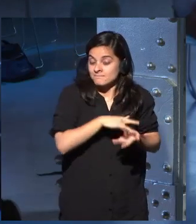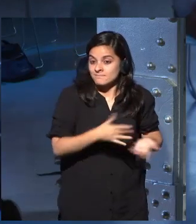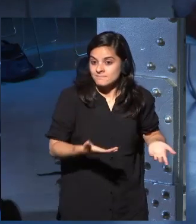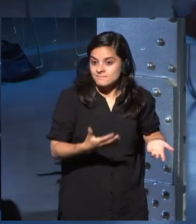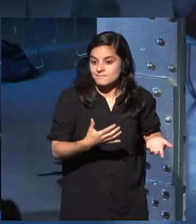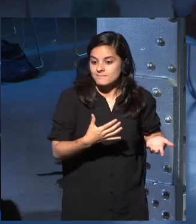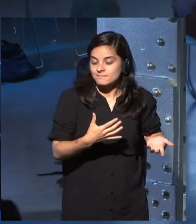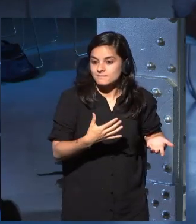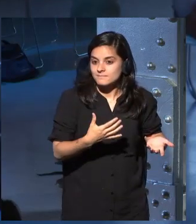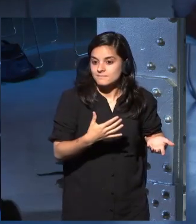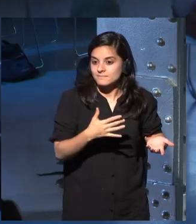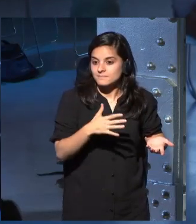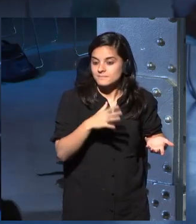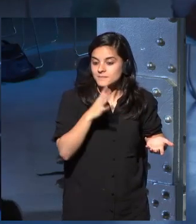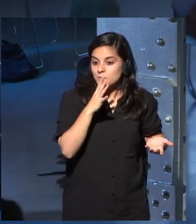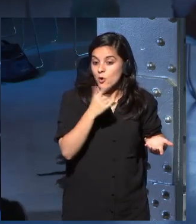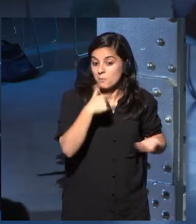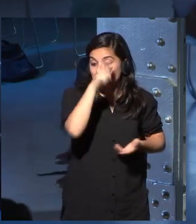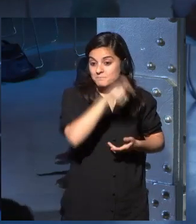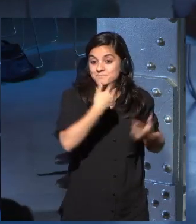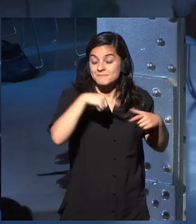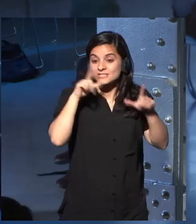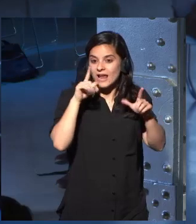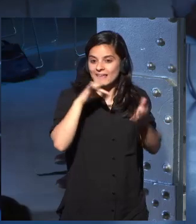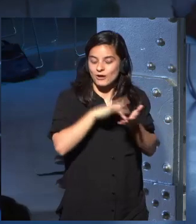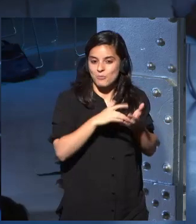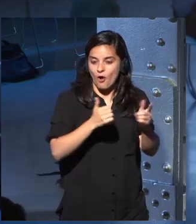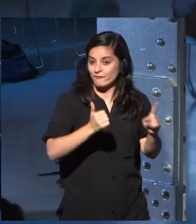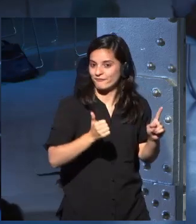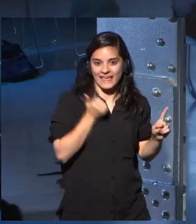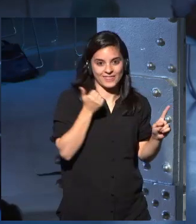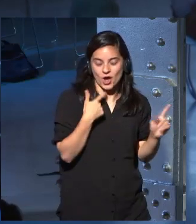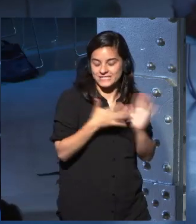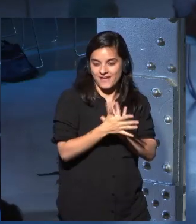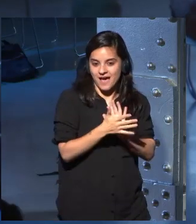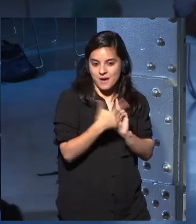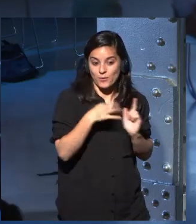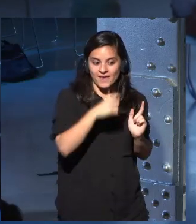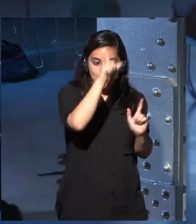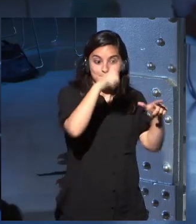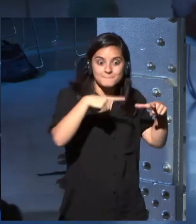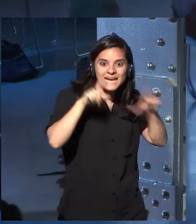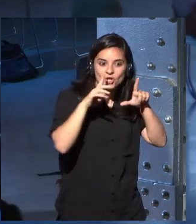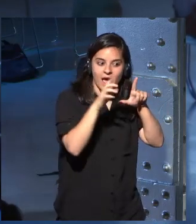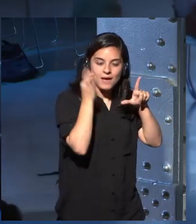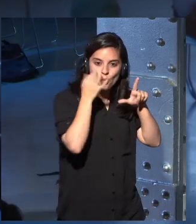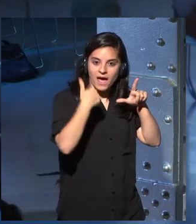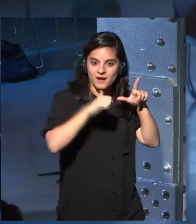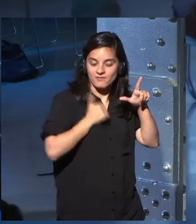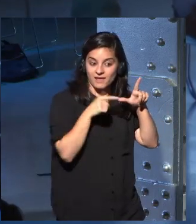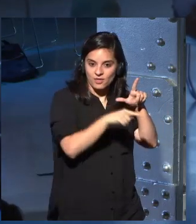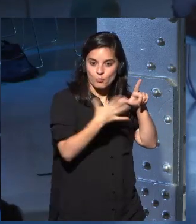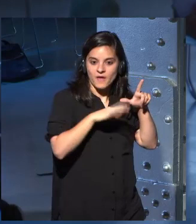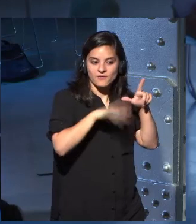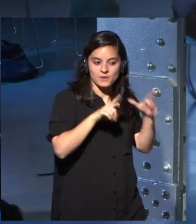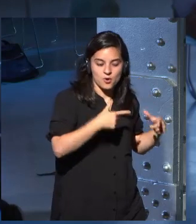up residence in the real world, and also shows how a fictional creation can